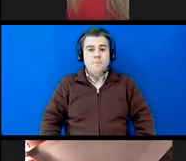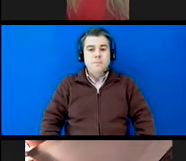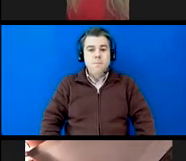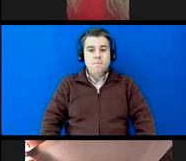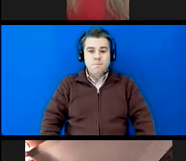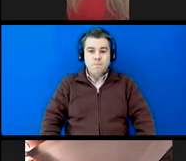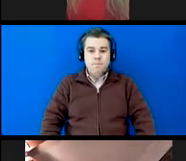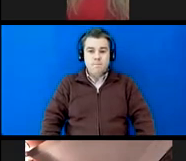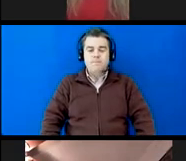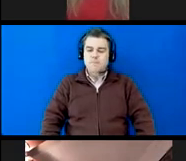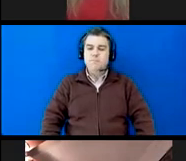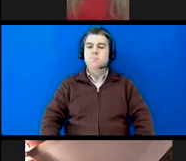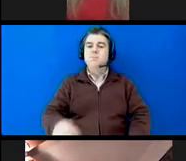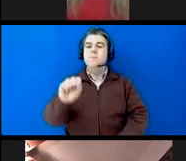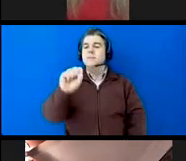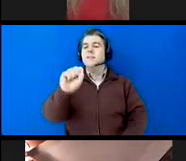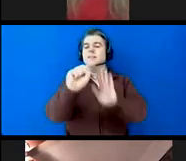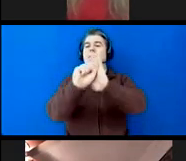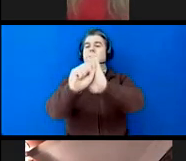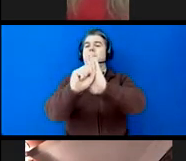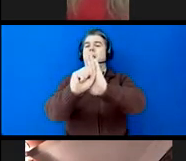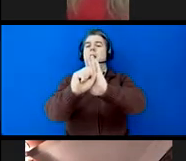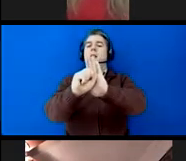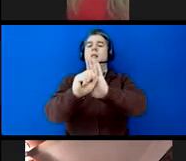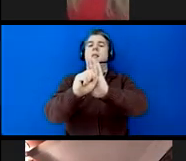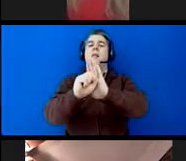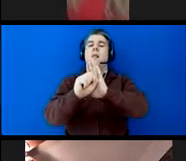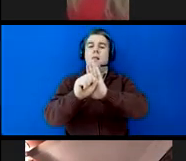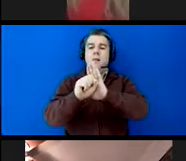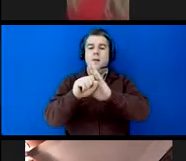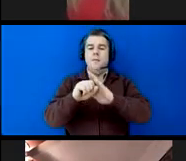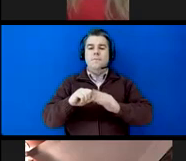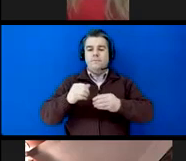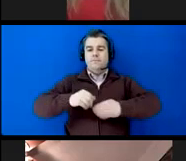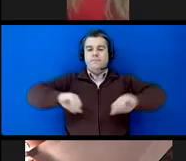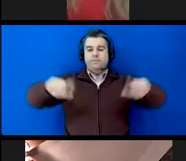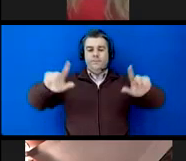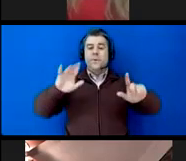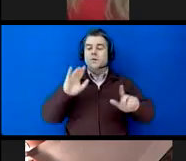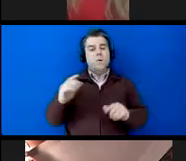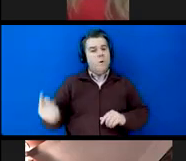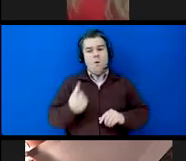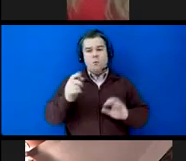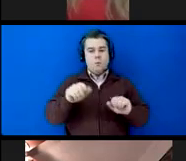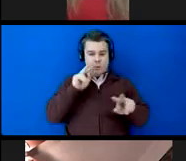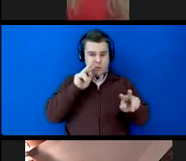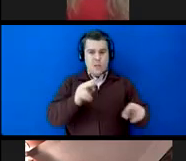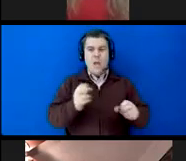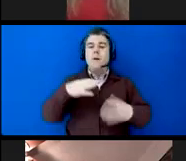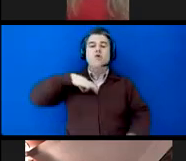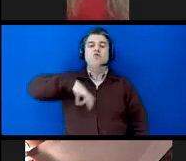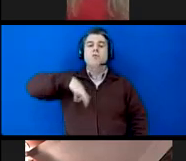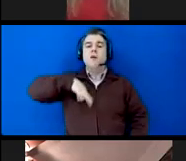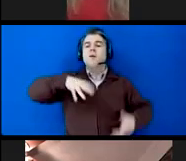This is what we call the sample dashboard. And on this dashboard, at all times, you'll be able to see how many credits you have remaining. For